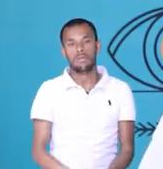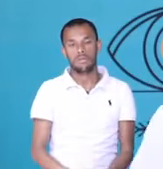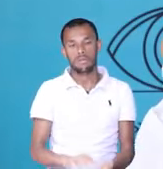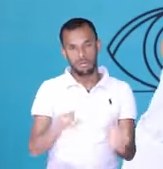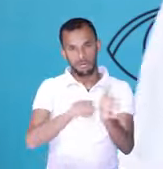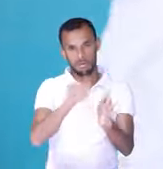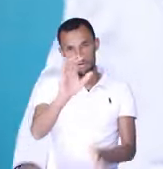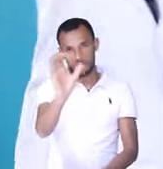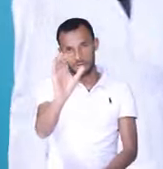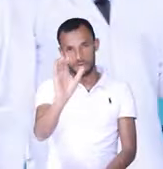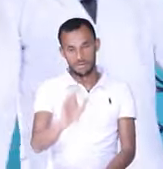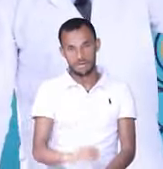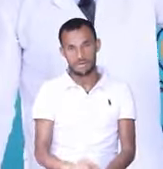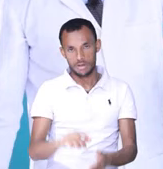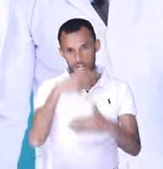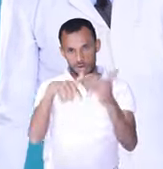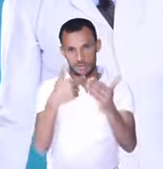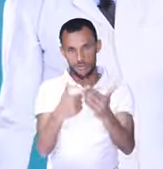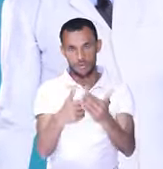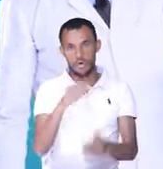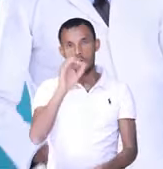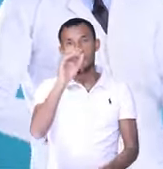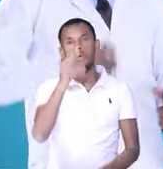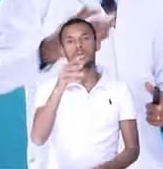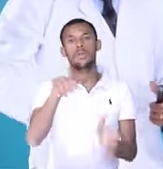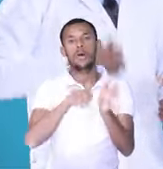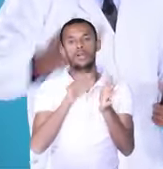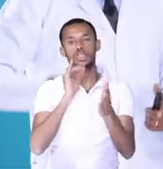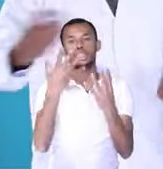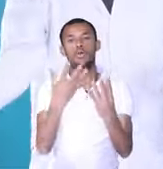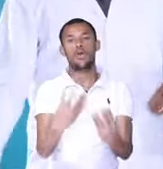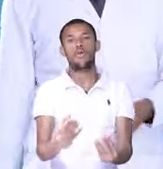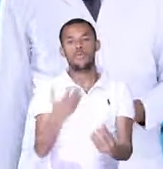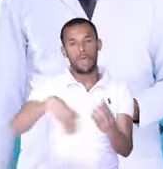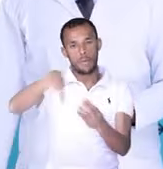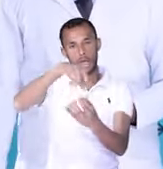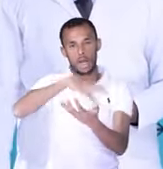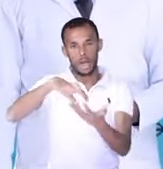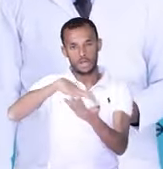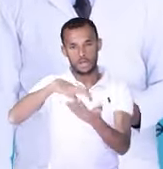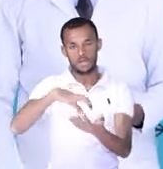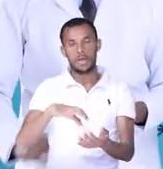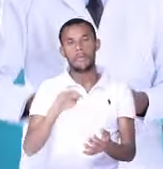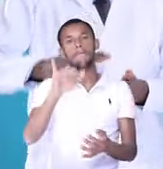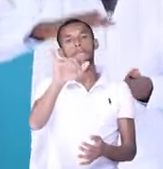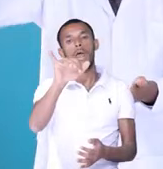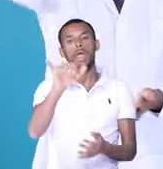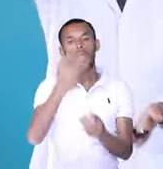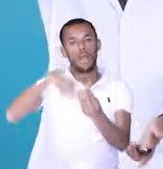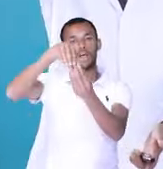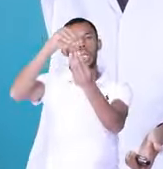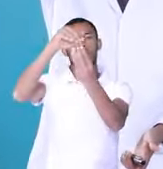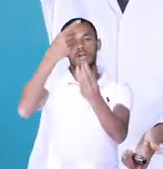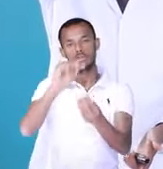Negative catalyst. Therefore, OH minus is slow down of a chemical reaction by